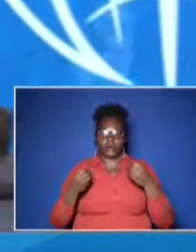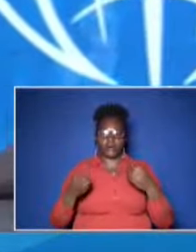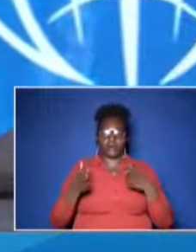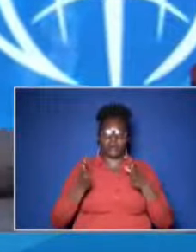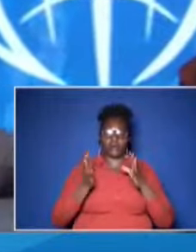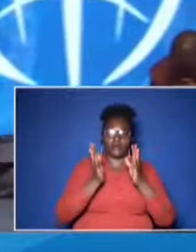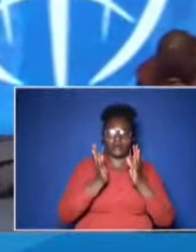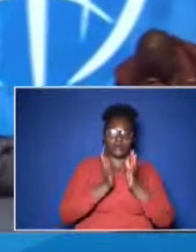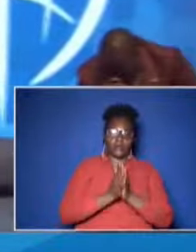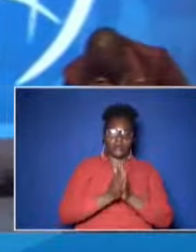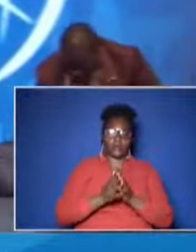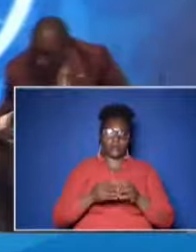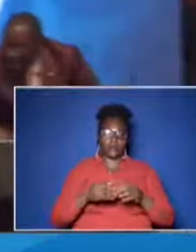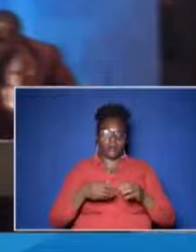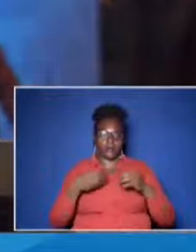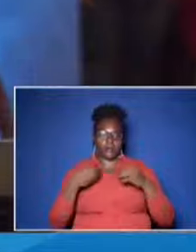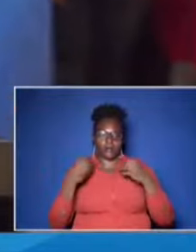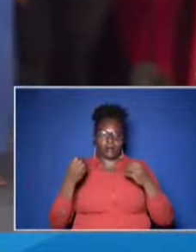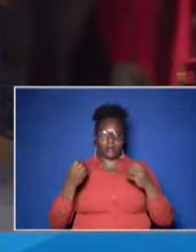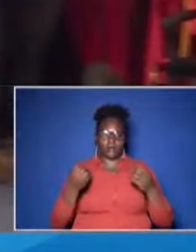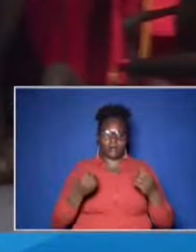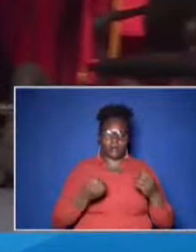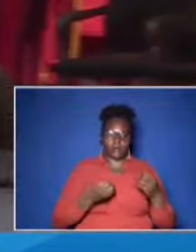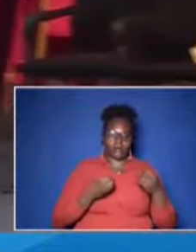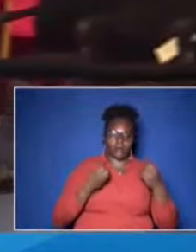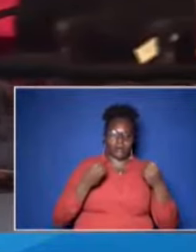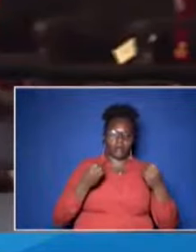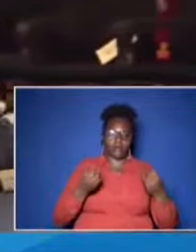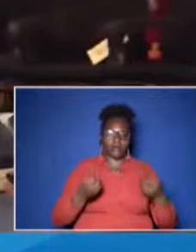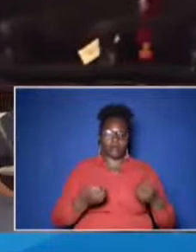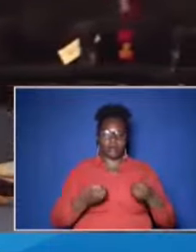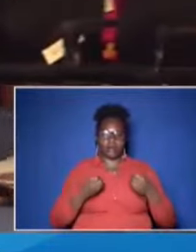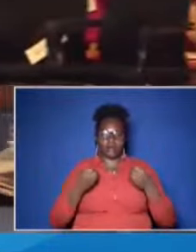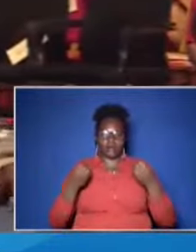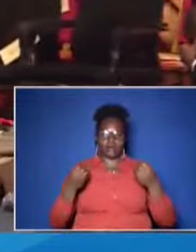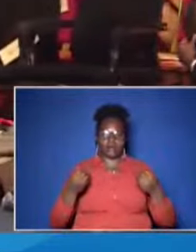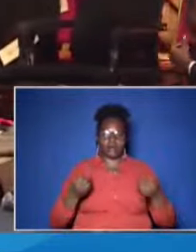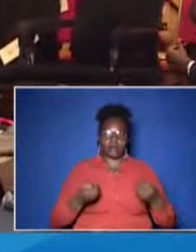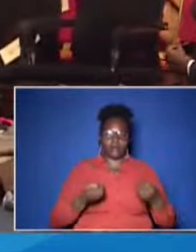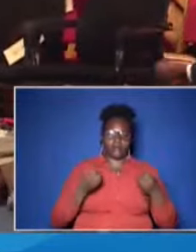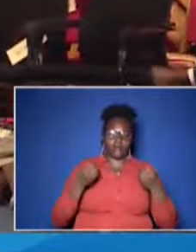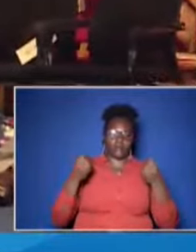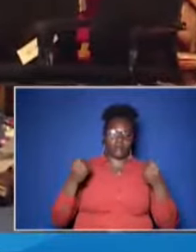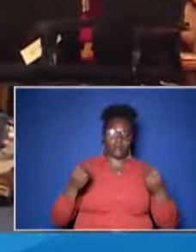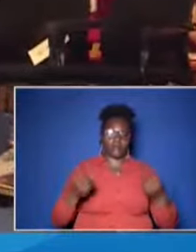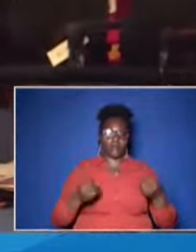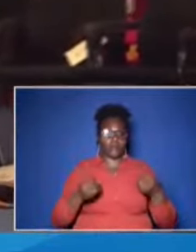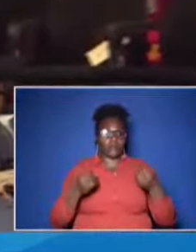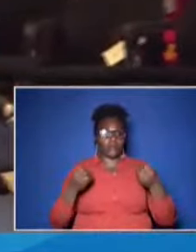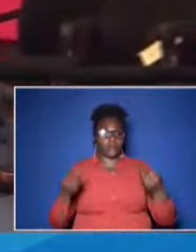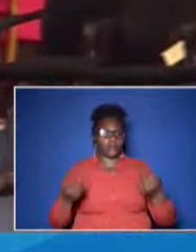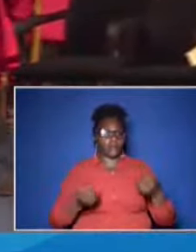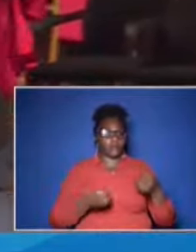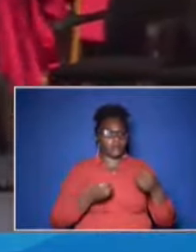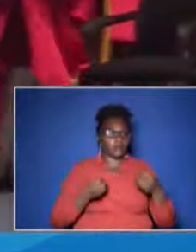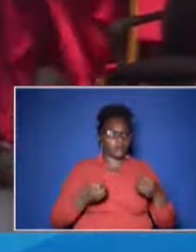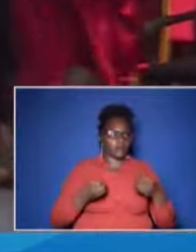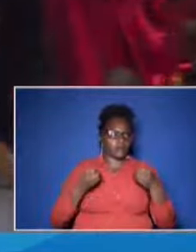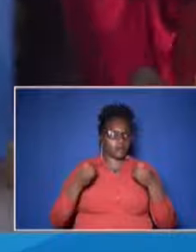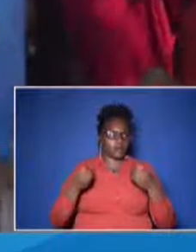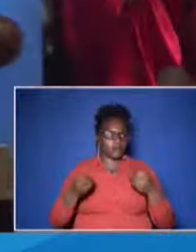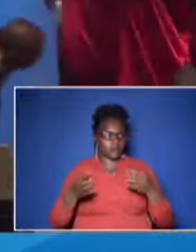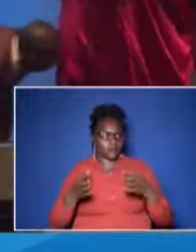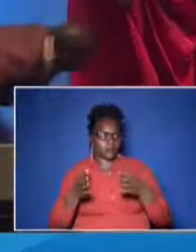choir all of you up here you you singers come here you singers